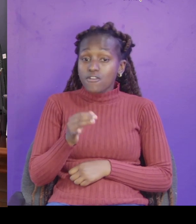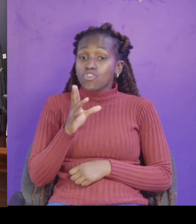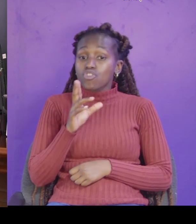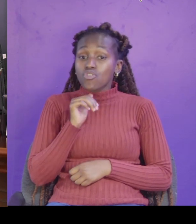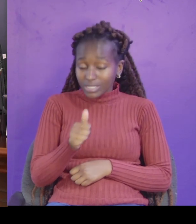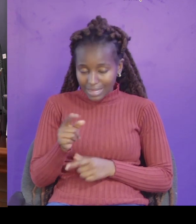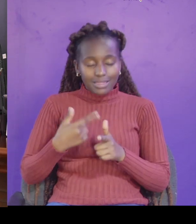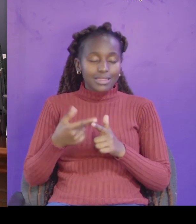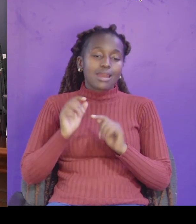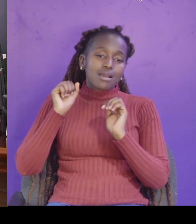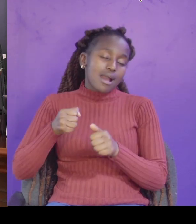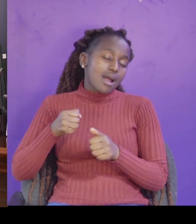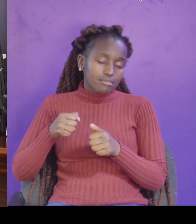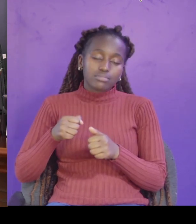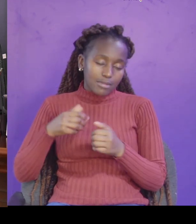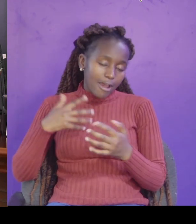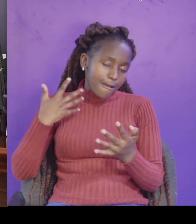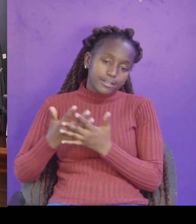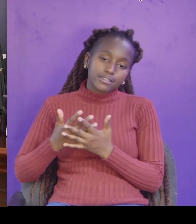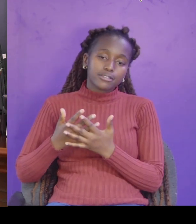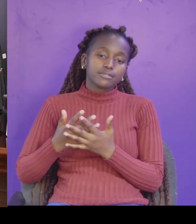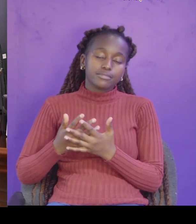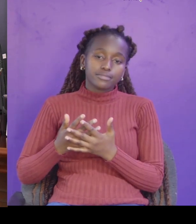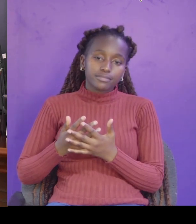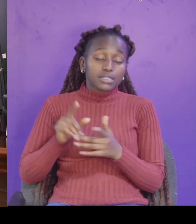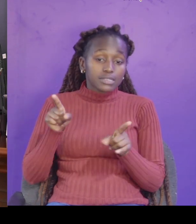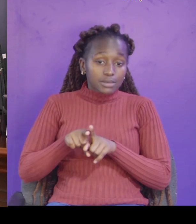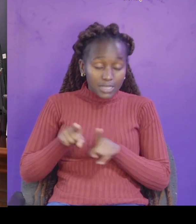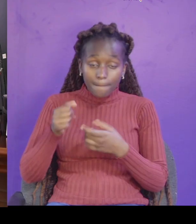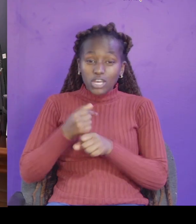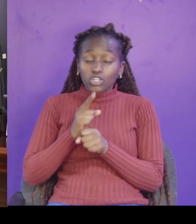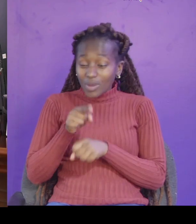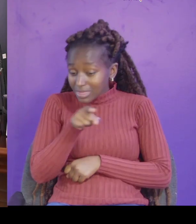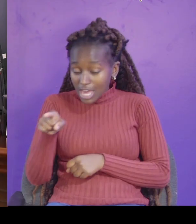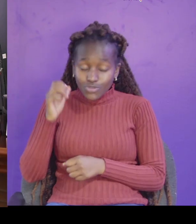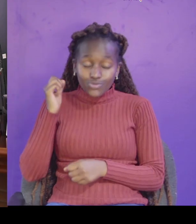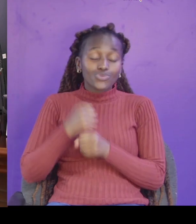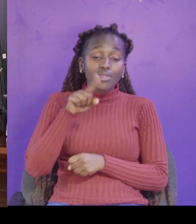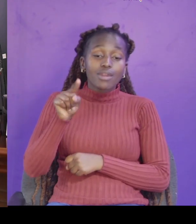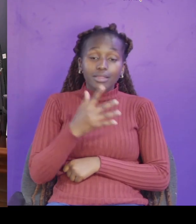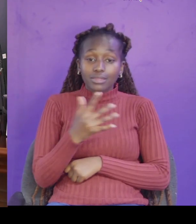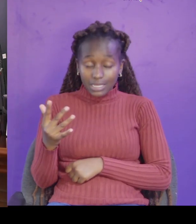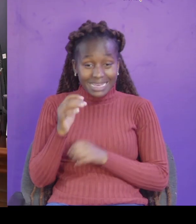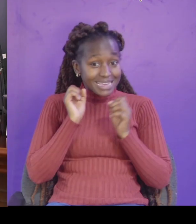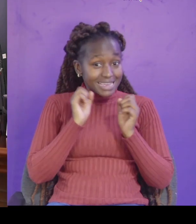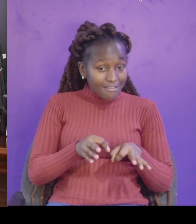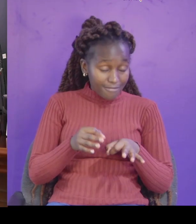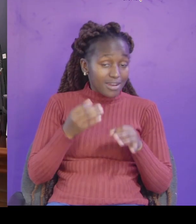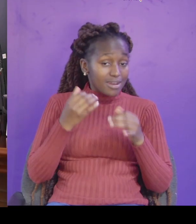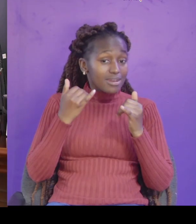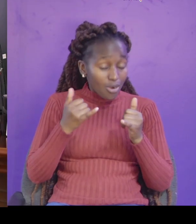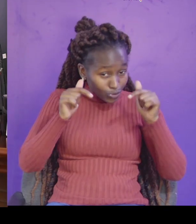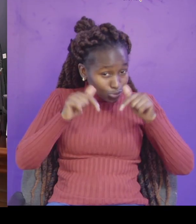must enforce. We must arrest them, prosecute them, and force them to do the right thing. I know what we are doing today,